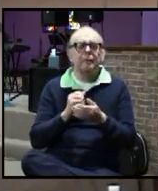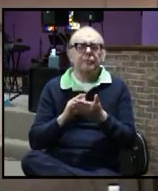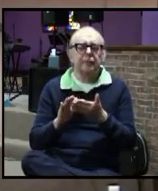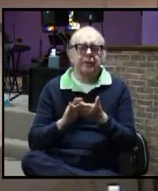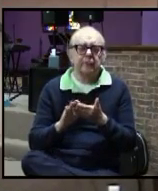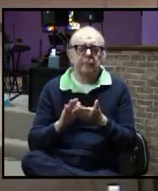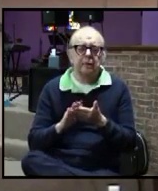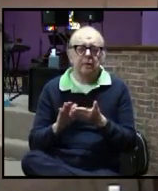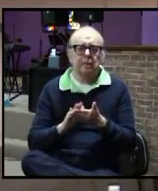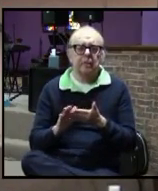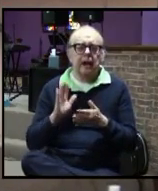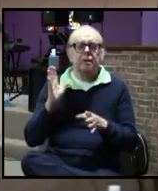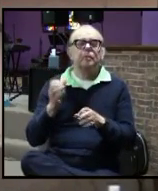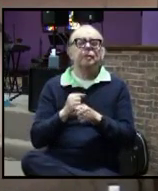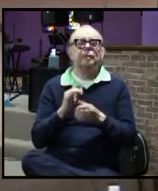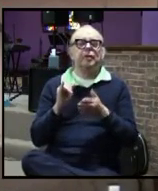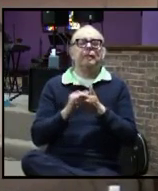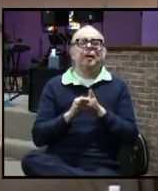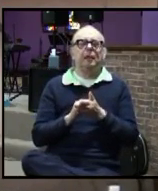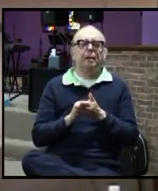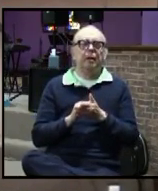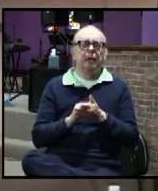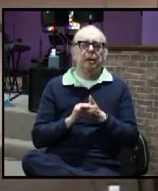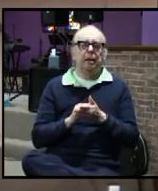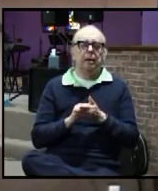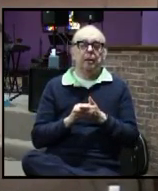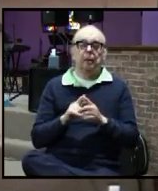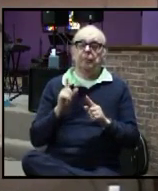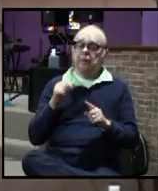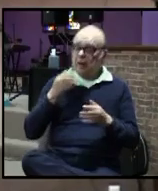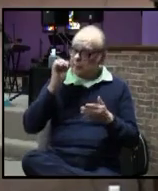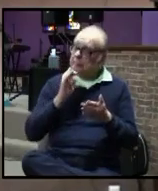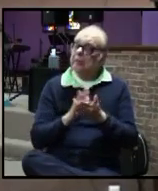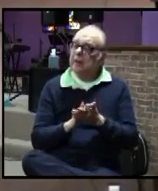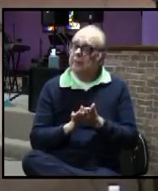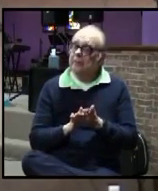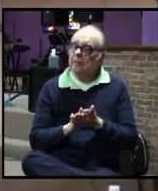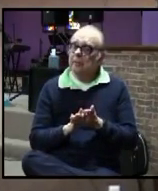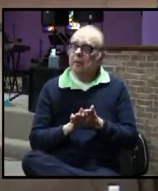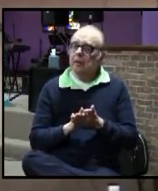forgiveness. You can receive it. But you have to believe.